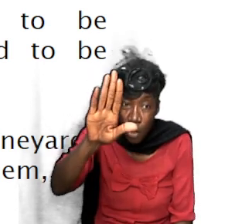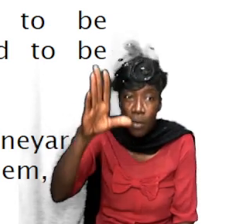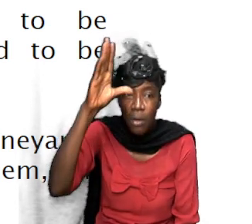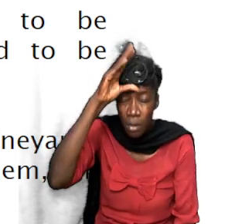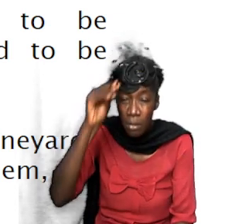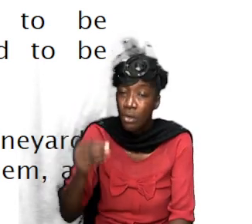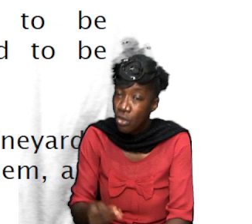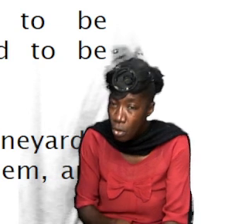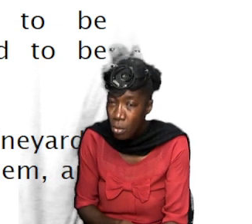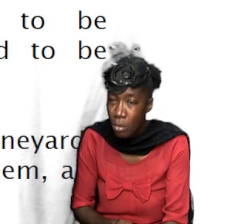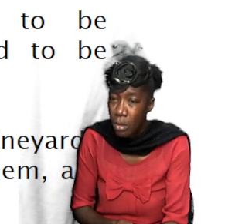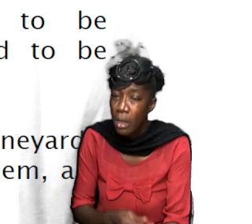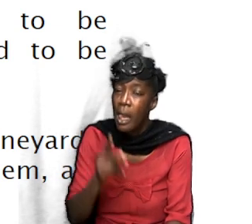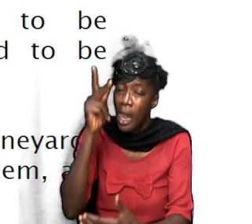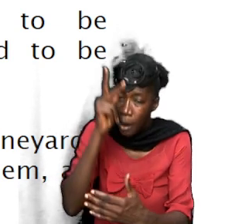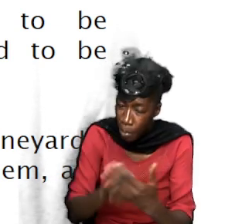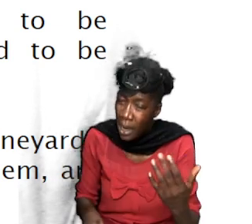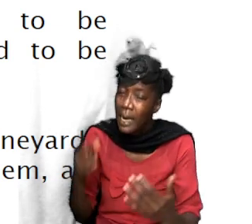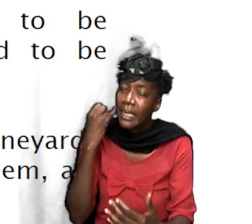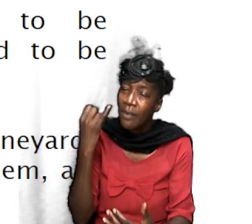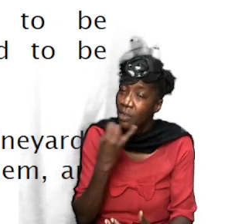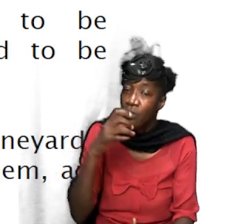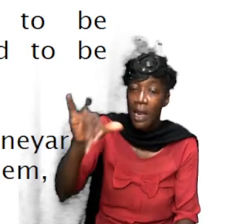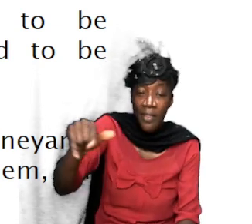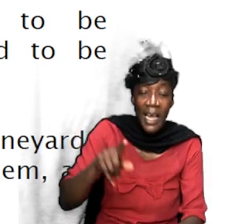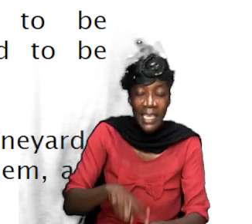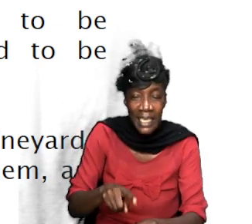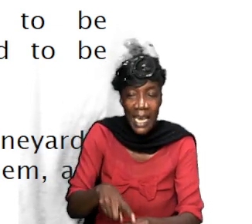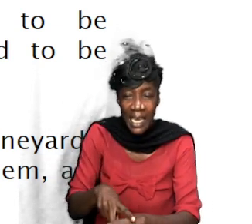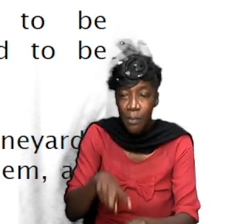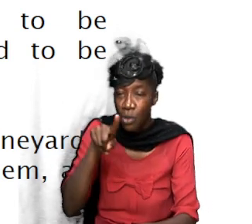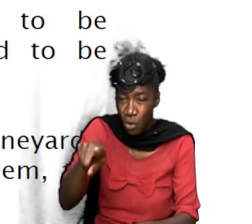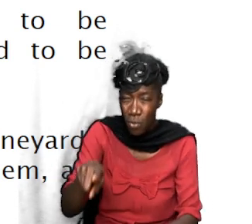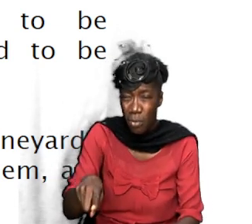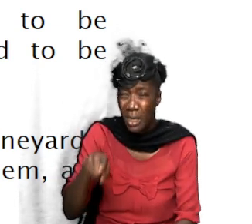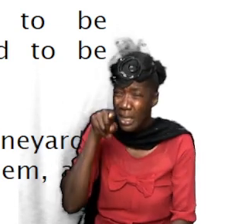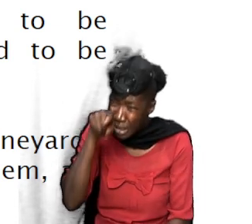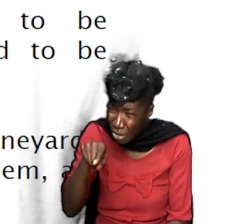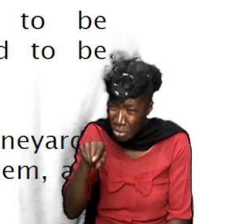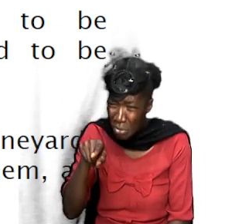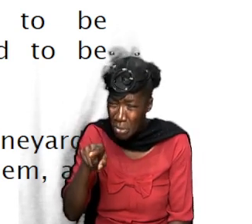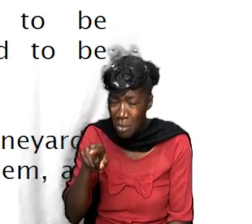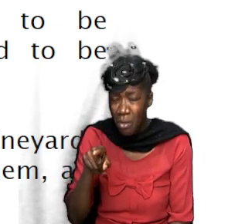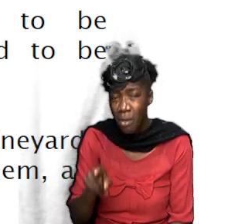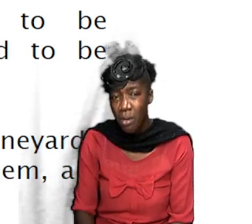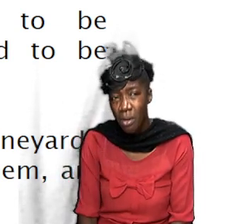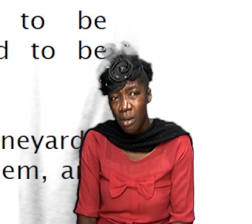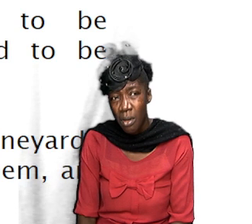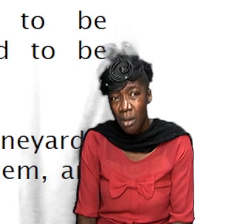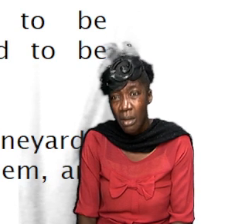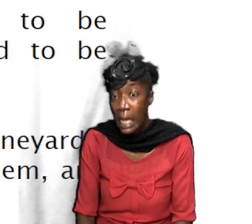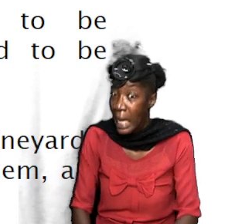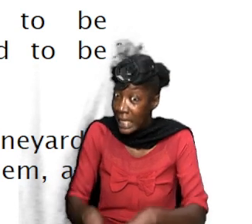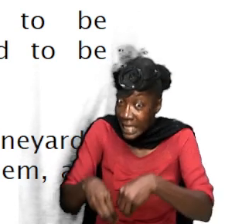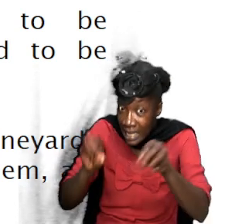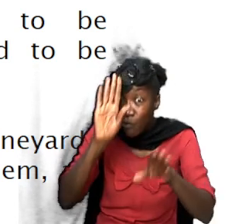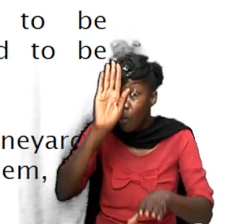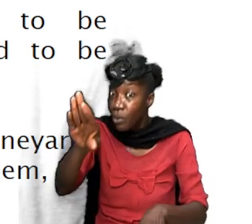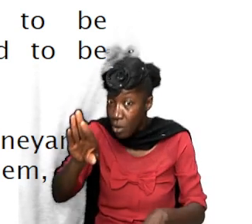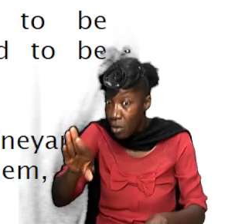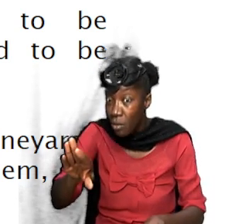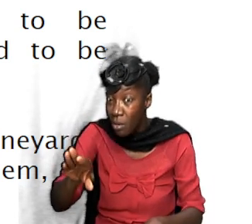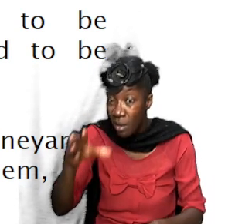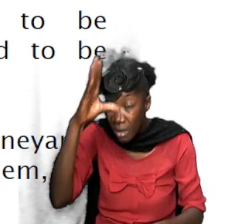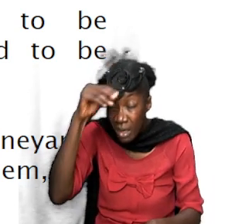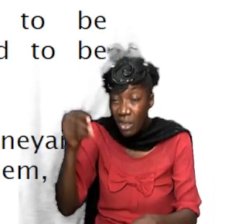Think about you being a part of Israel at that time, and you have a son. Would you be willing to give up your son